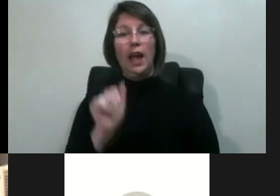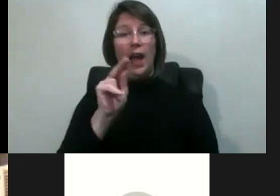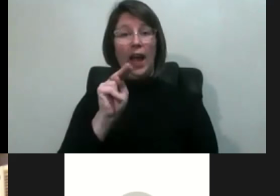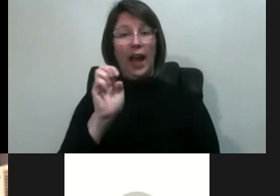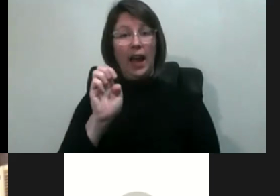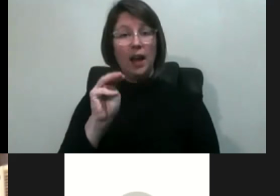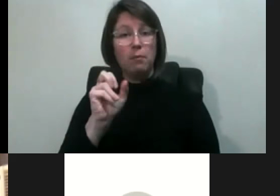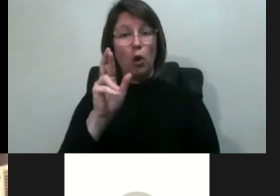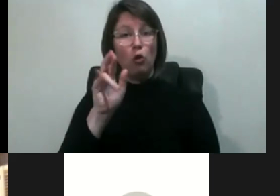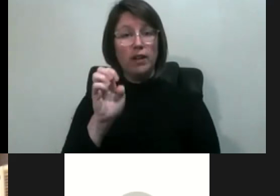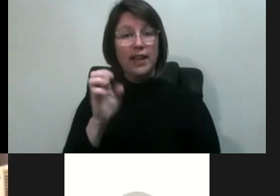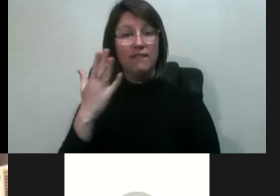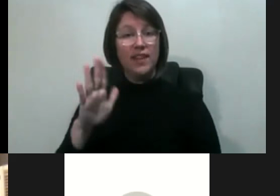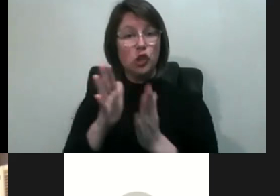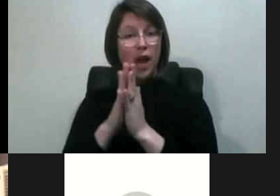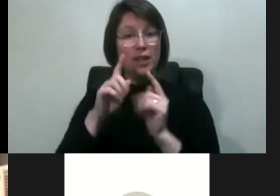Anne-Marie, I've asked to unmute you.